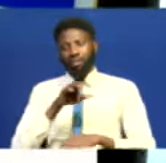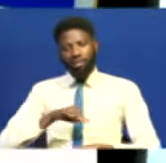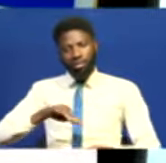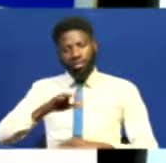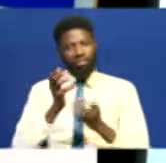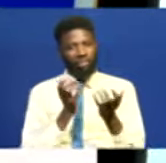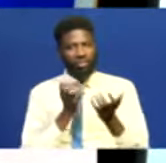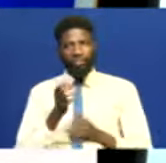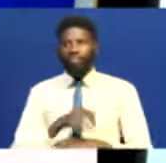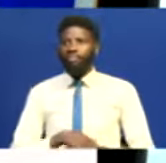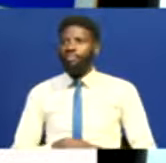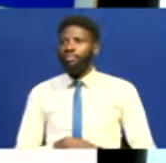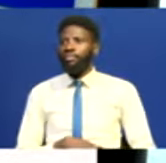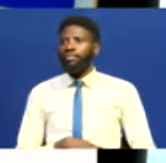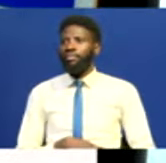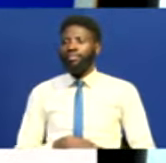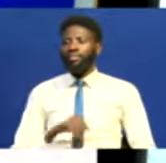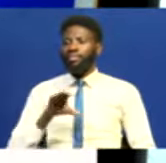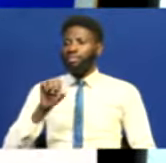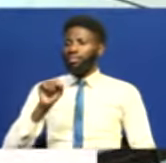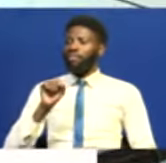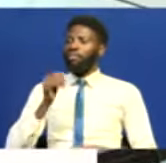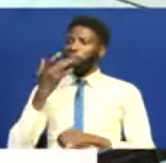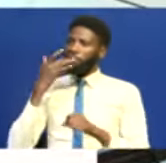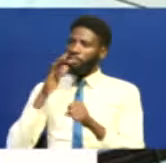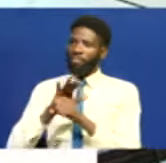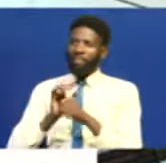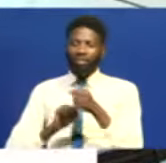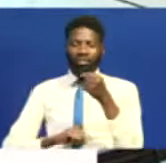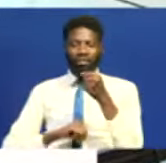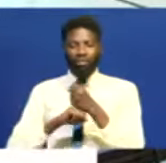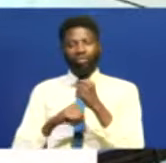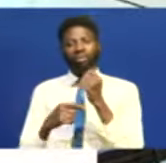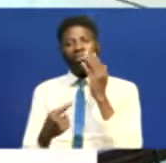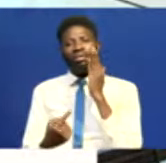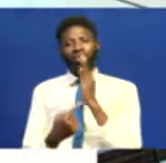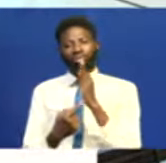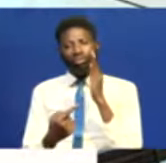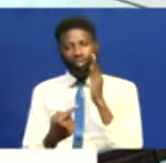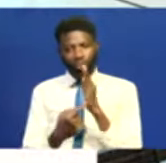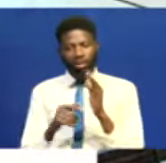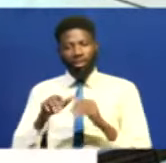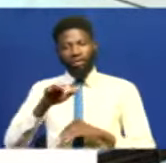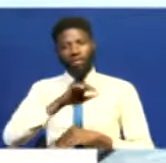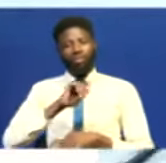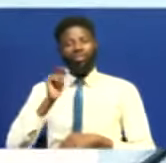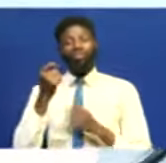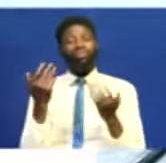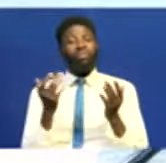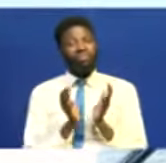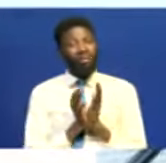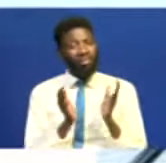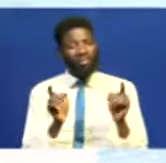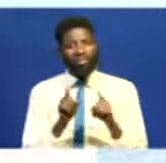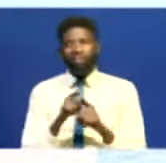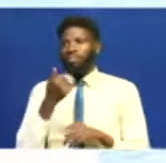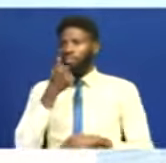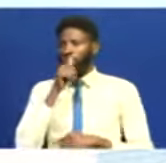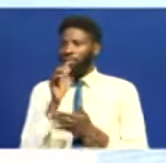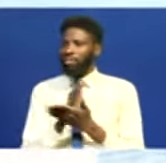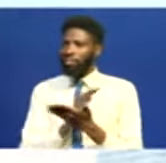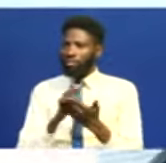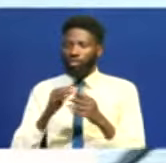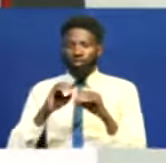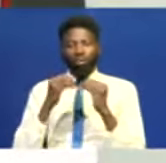gentlemen. The CS pledged support for a conducive digital-driven environment in Kenya, where both the public and private sector organizations